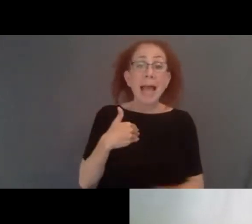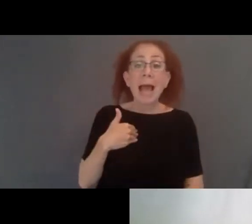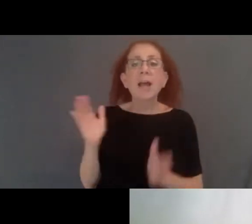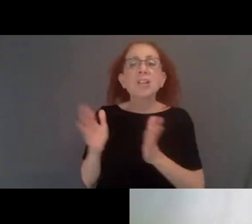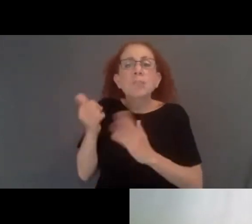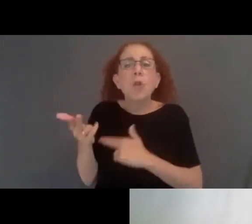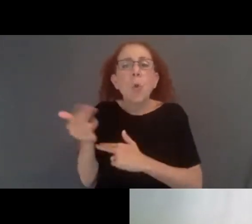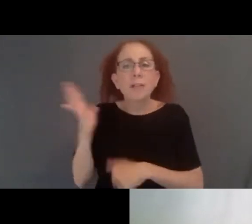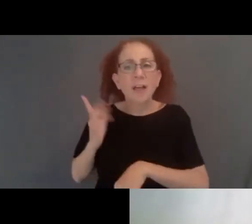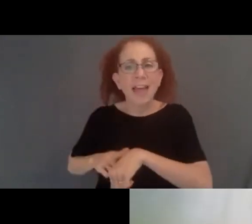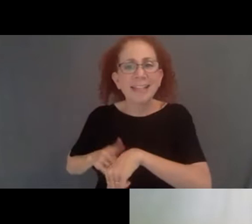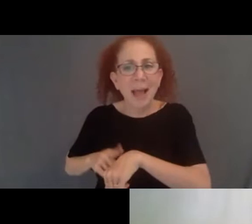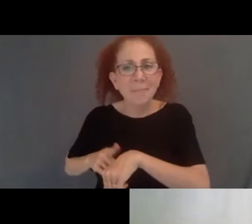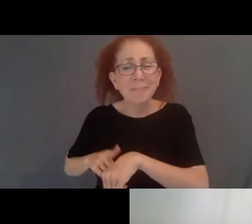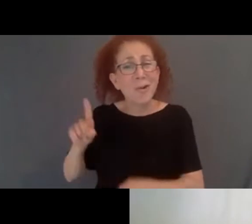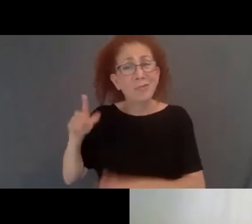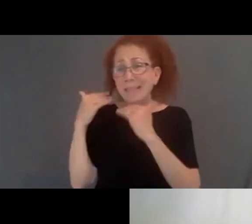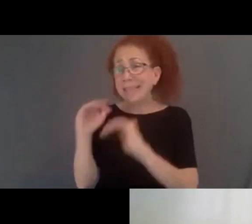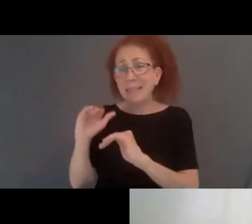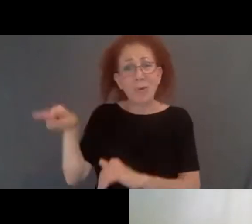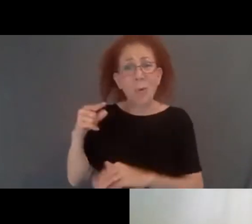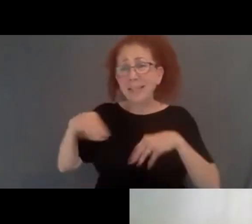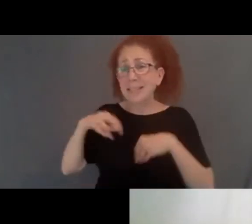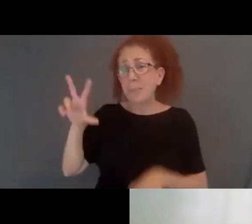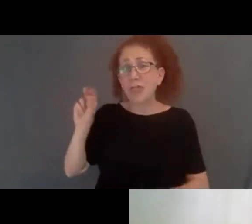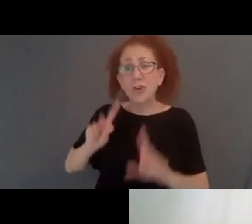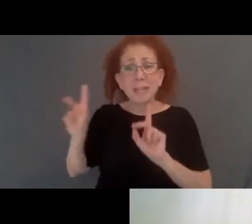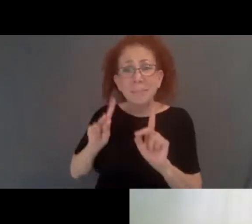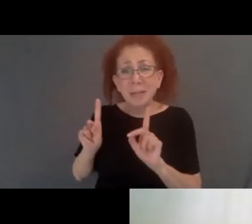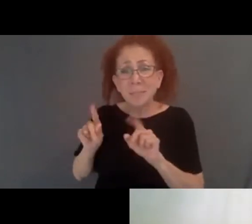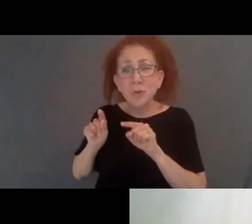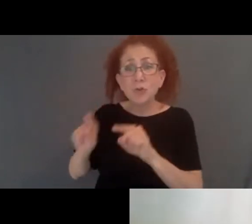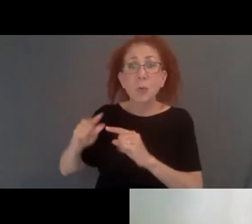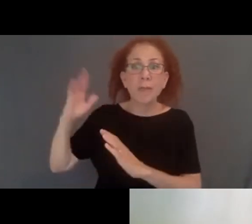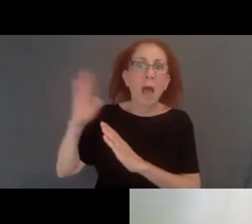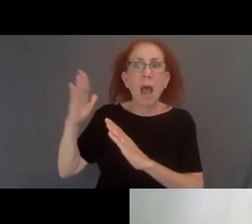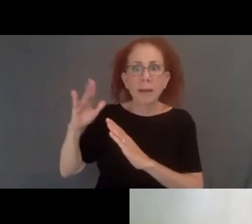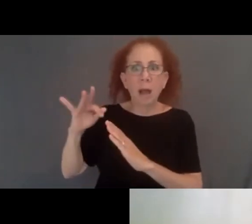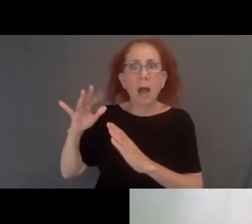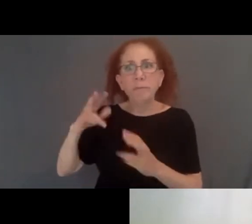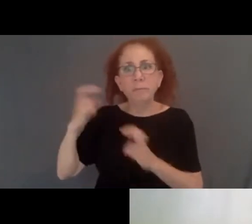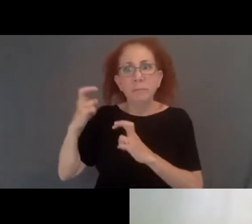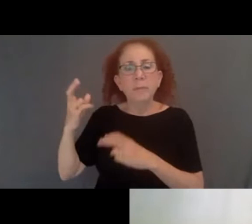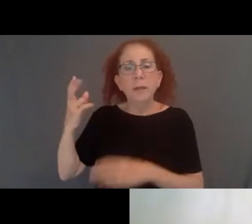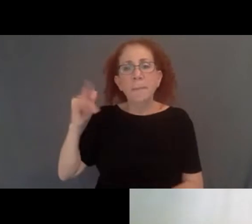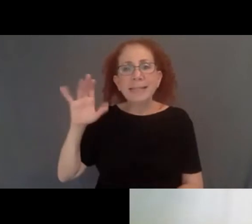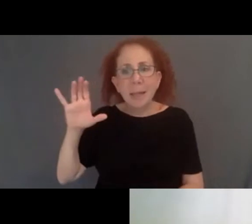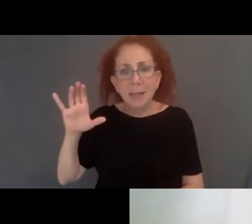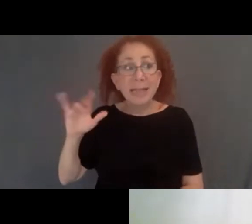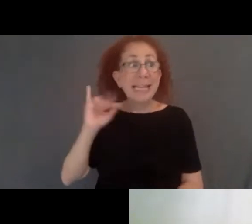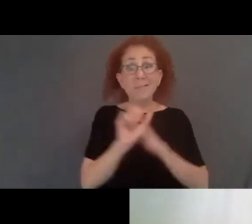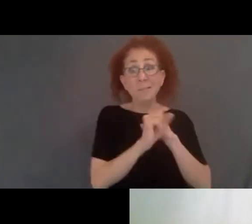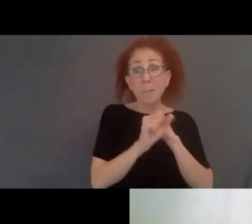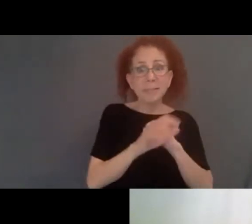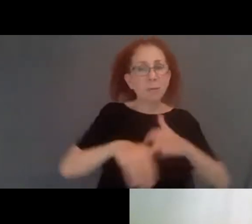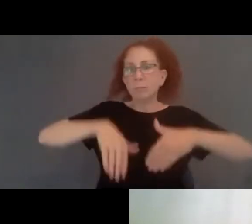at the time where we could only take in about 30 people during the height of the pandemic. And so if we were to publicize it,